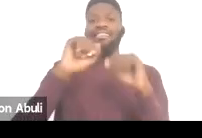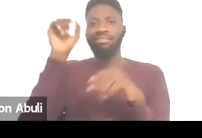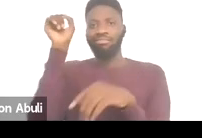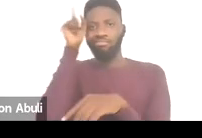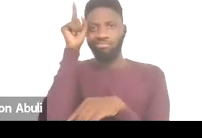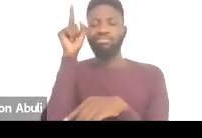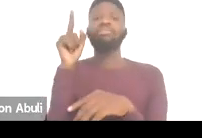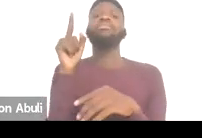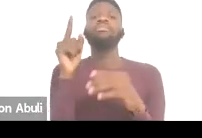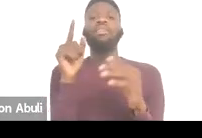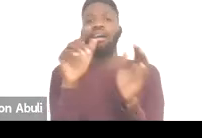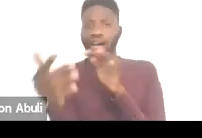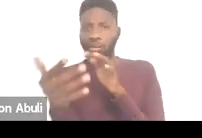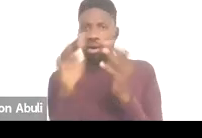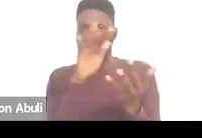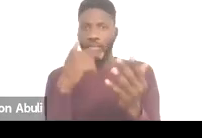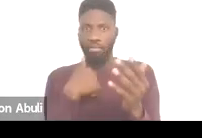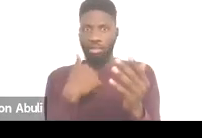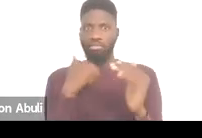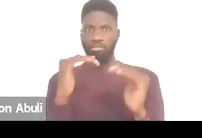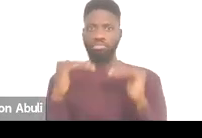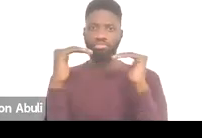and understand how I got there.